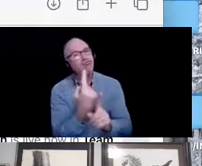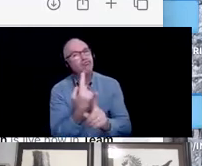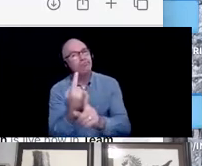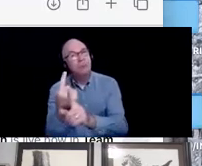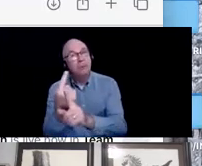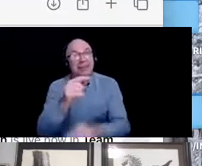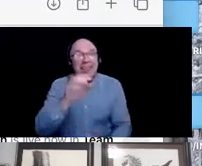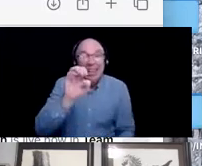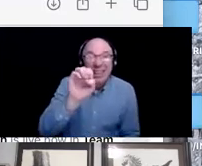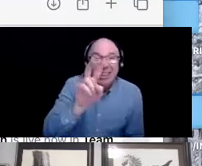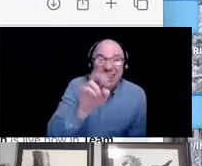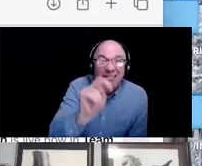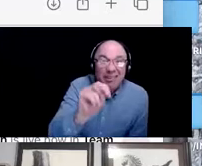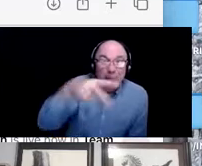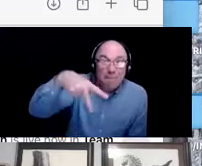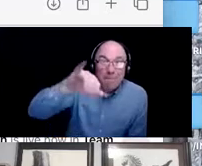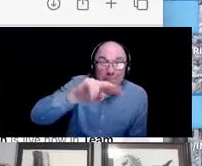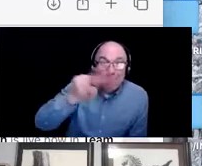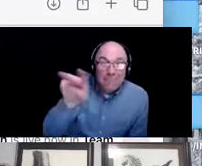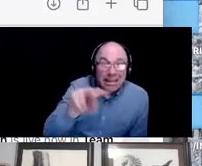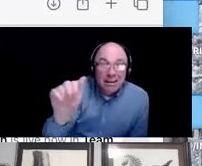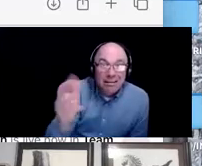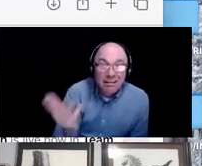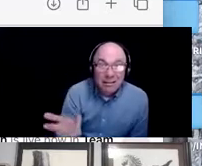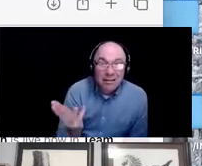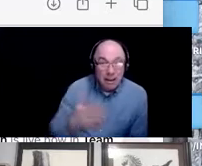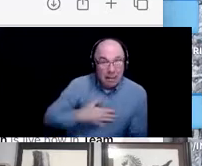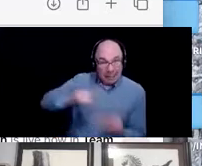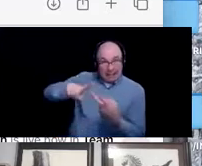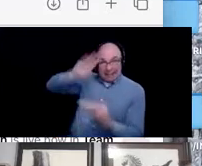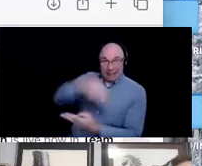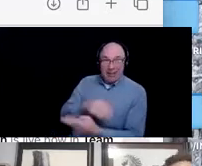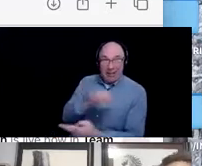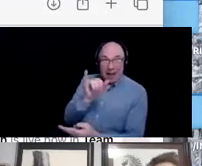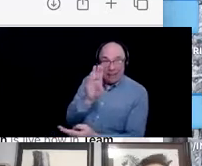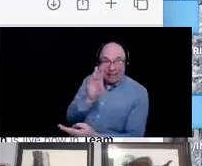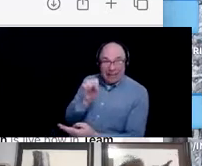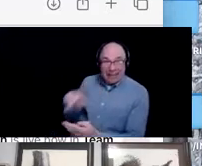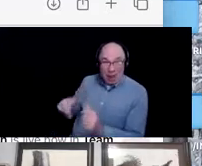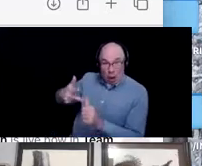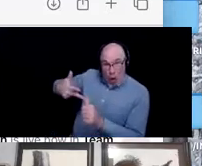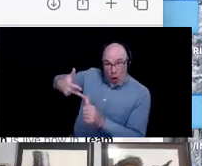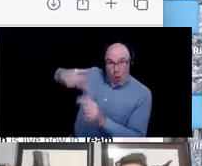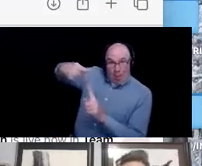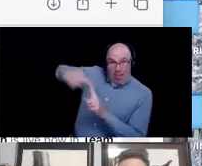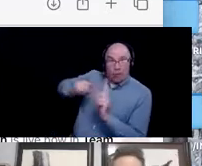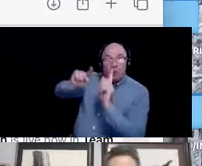pizza. My son with irritable bowel disease, by the 3rd month, went to his specialist